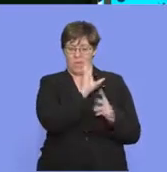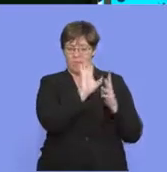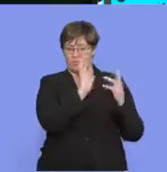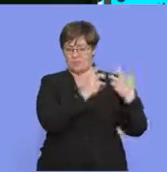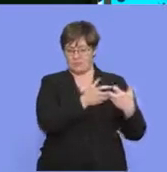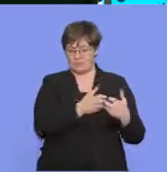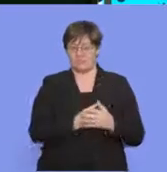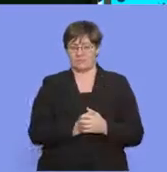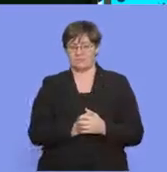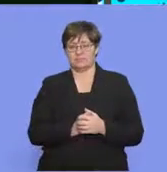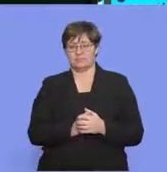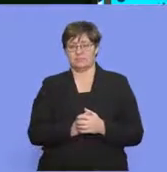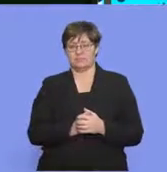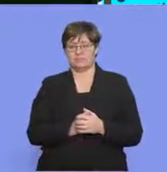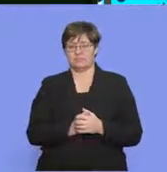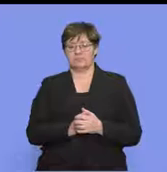characteristic.